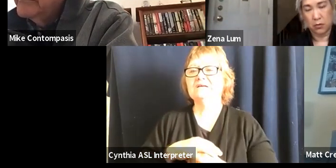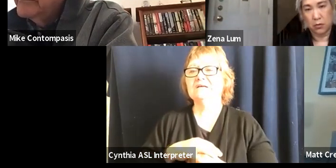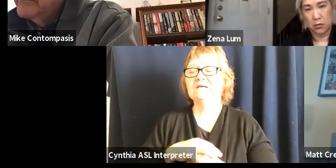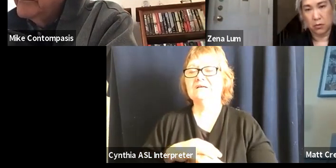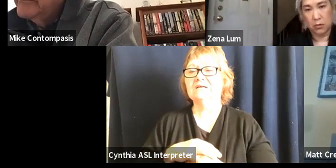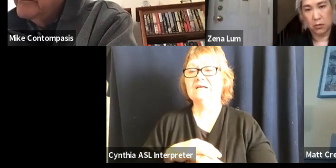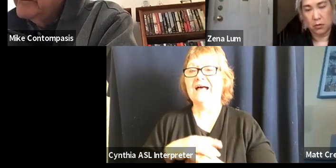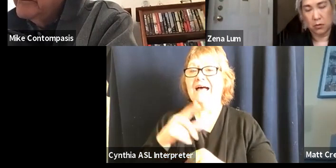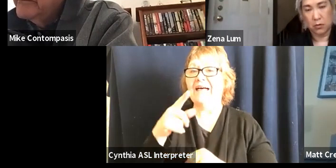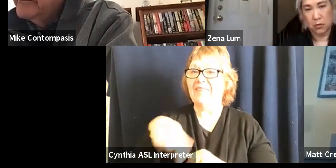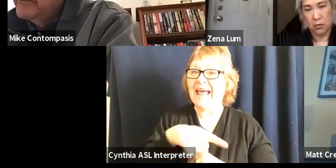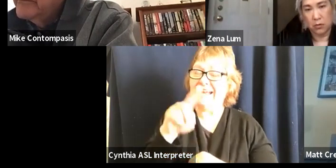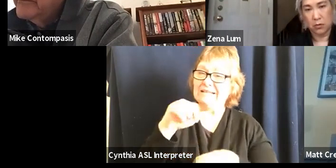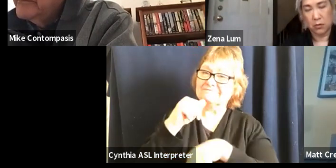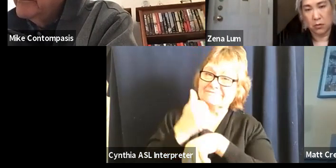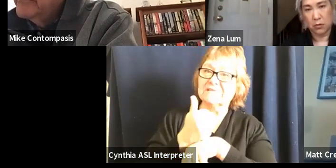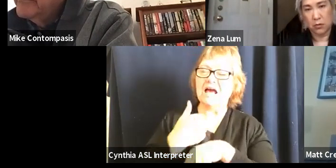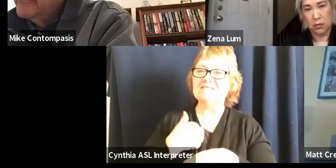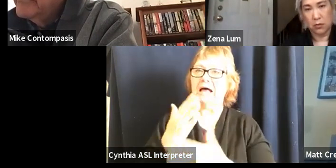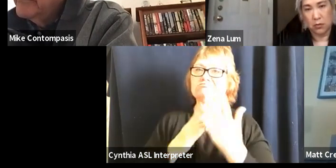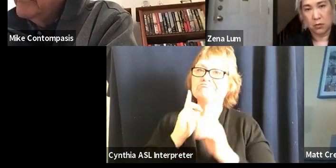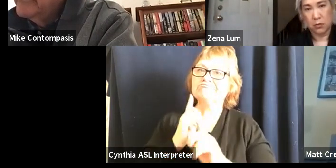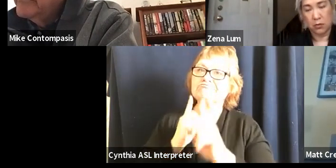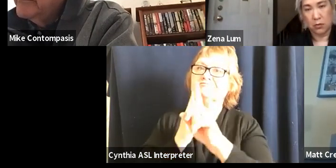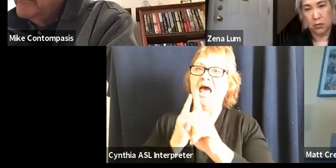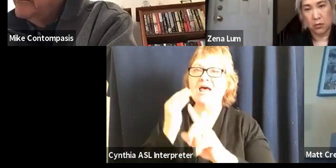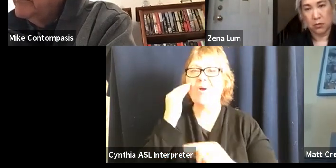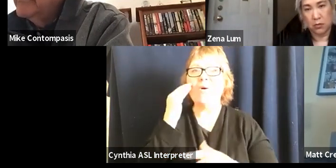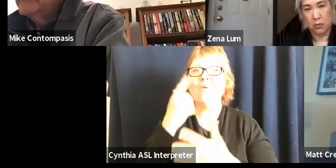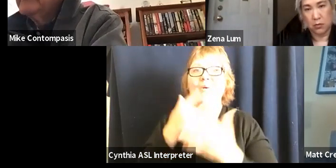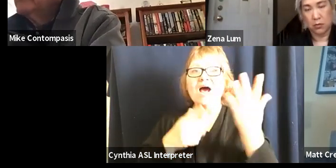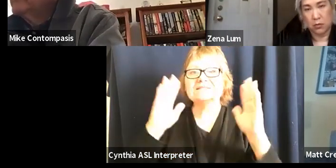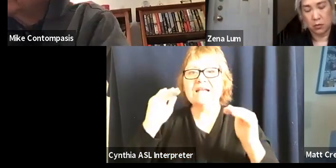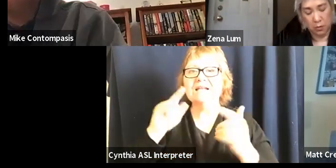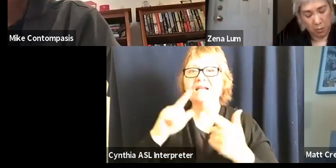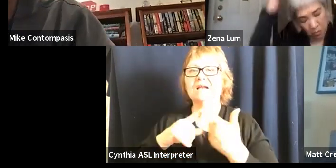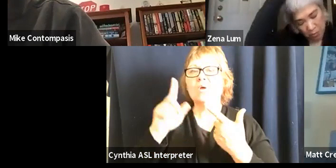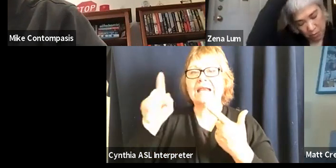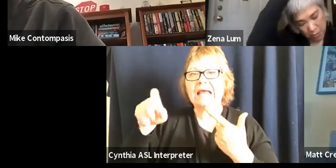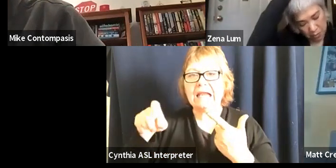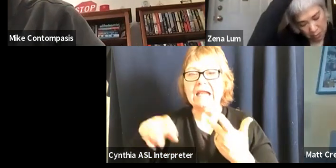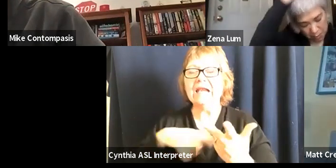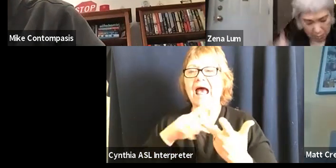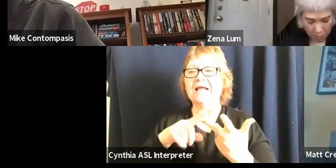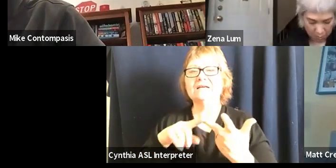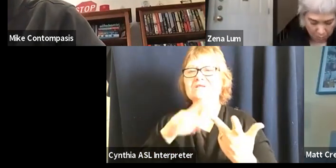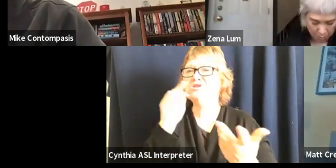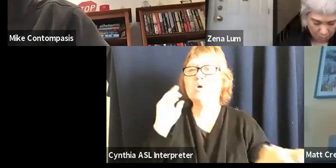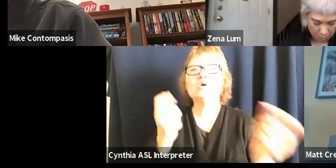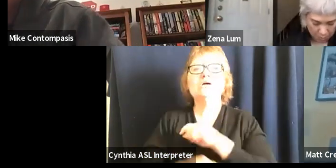They just need to have some certainty and know what is expected of them, what is needed, and just don't